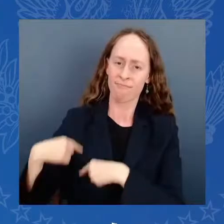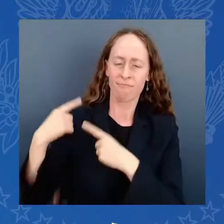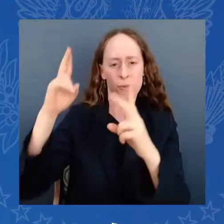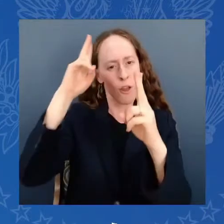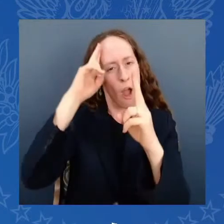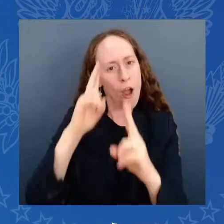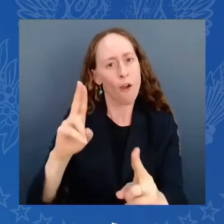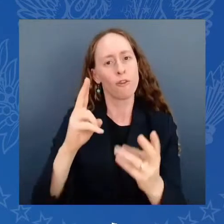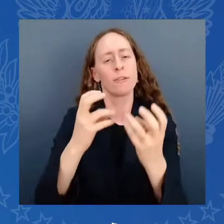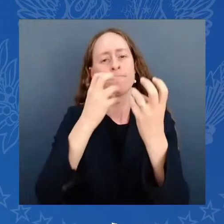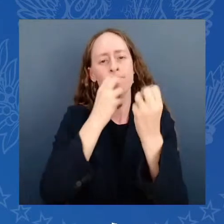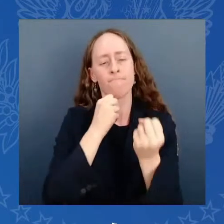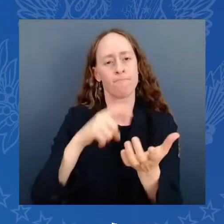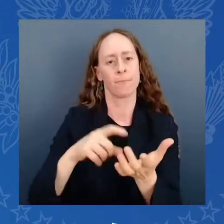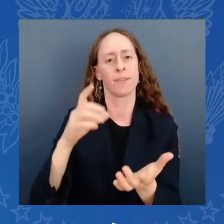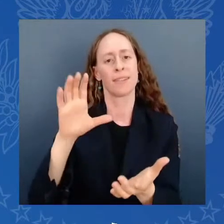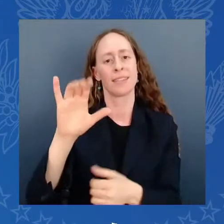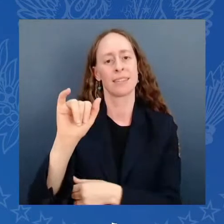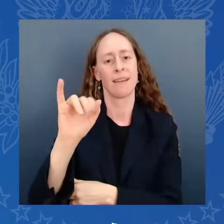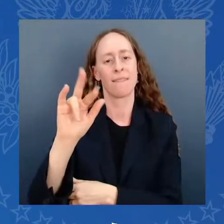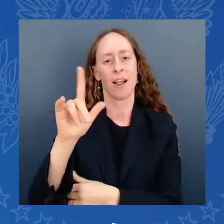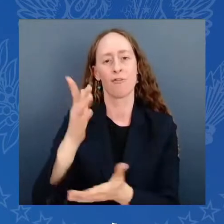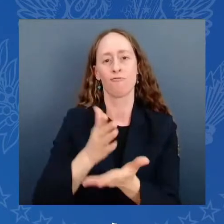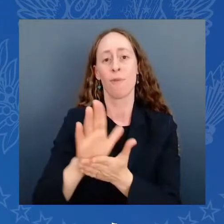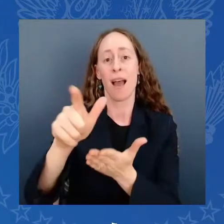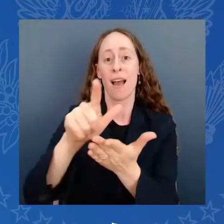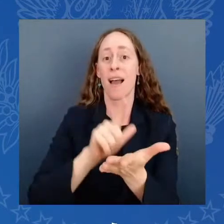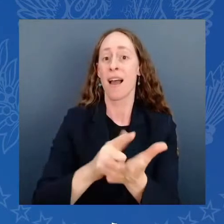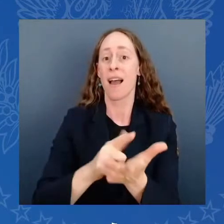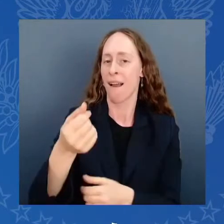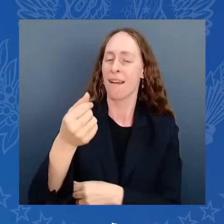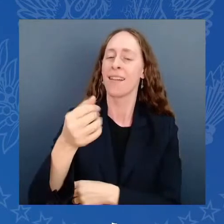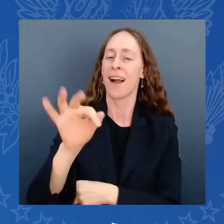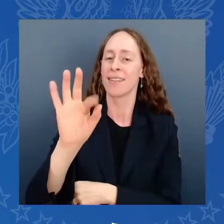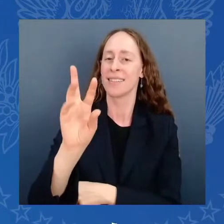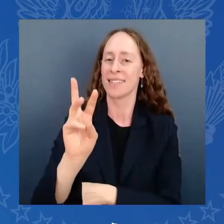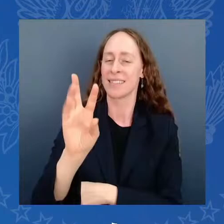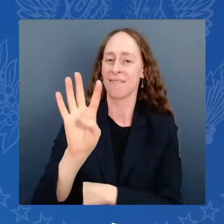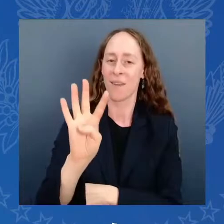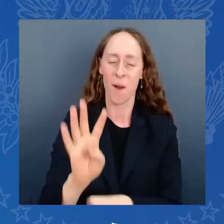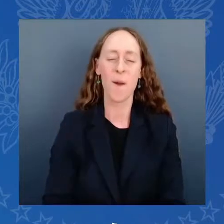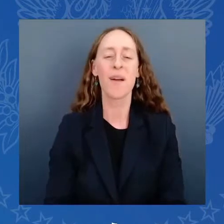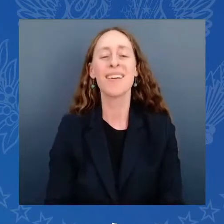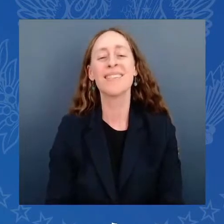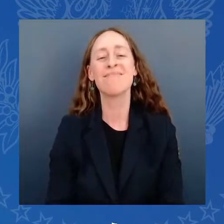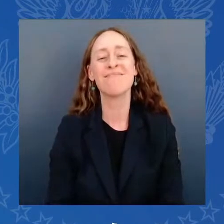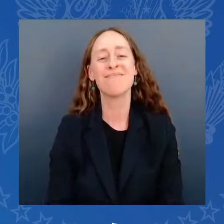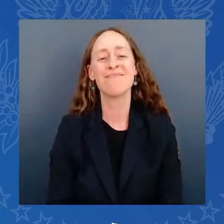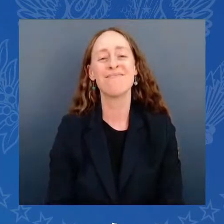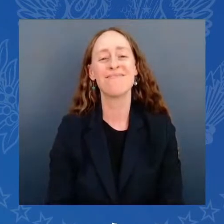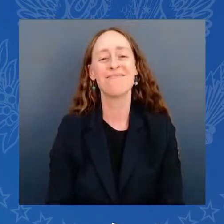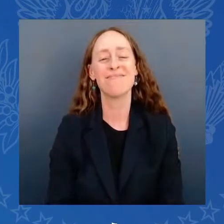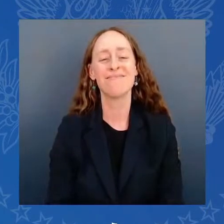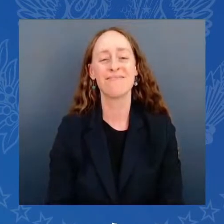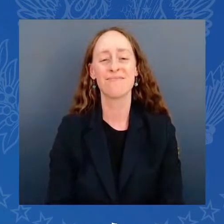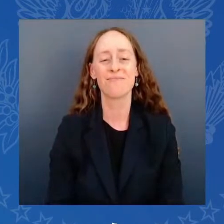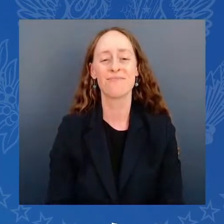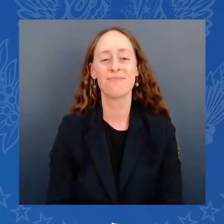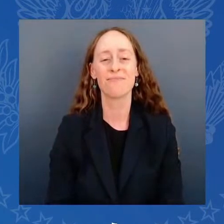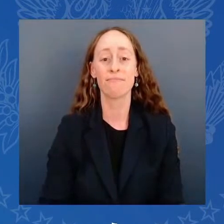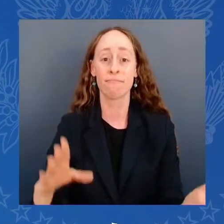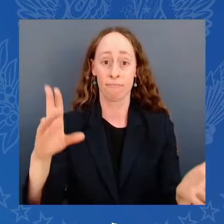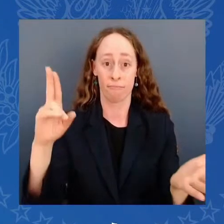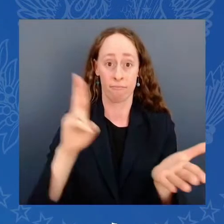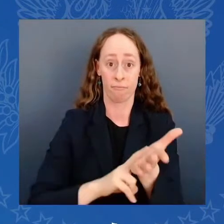1964, a defining moment that has since opened doors of opportunities for all Americans, regardless